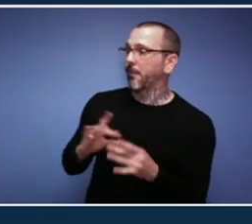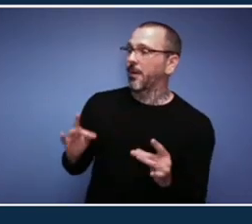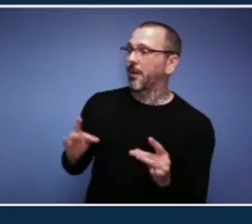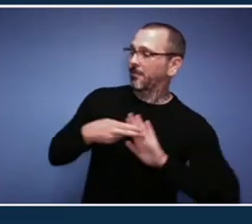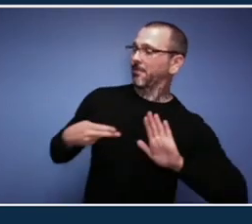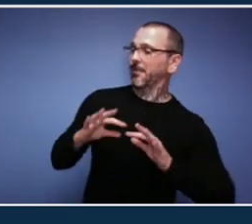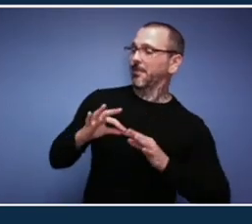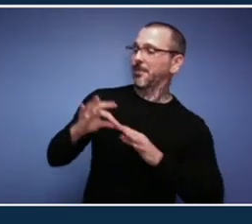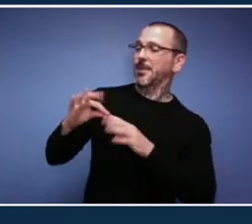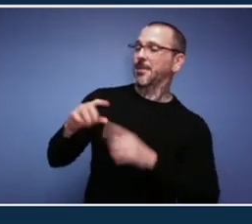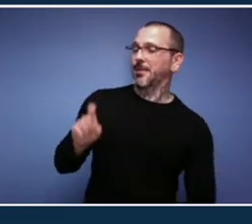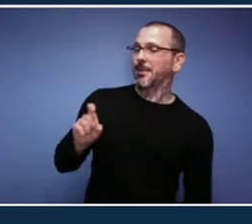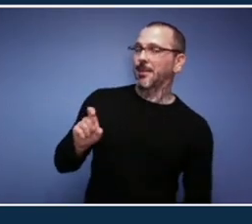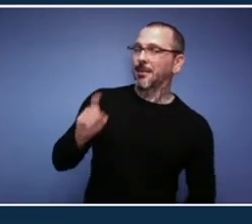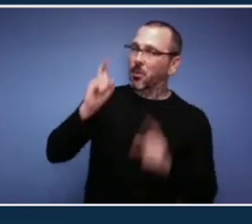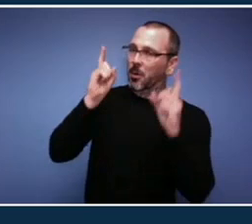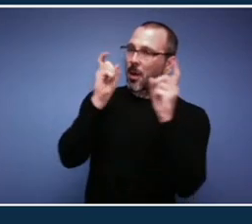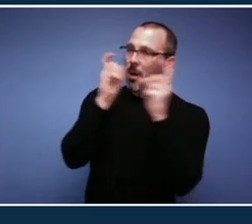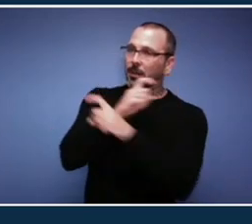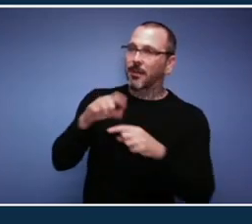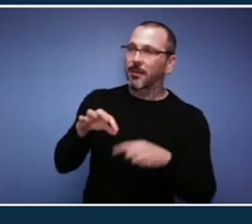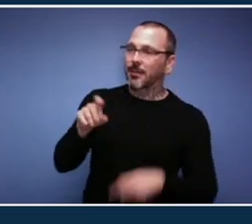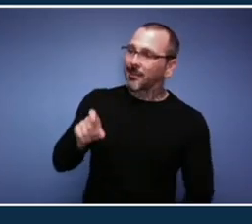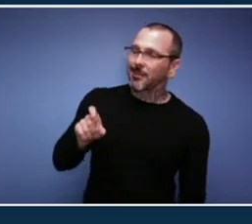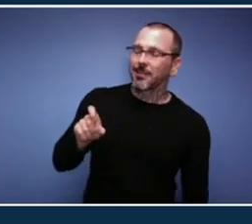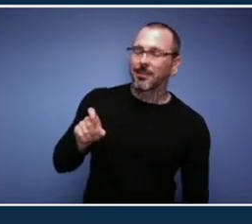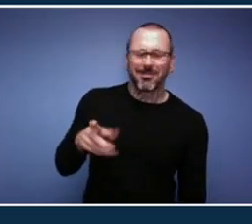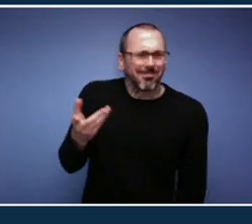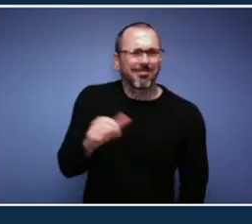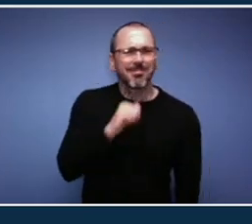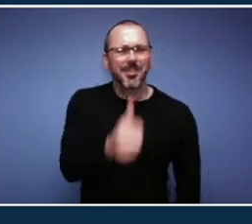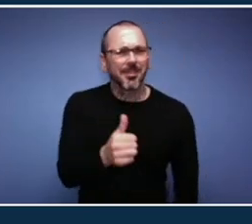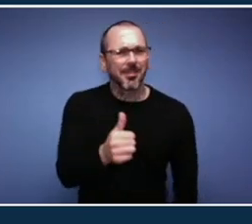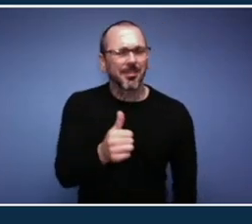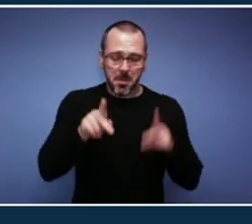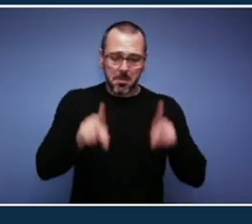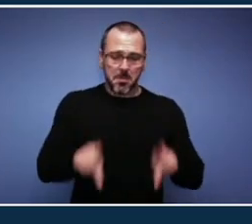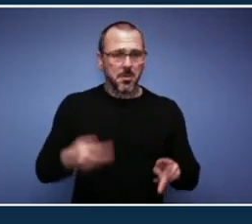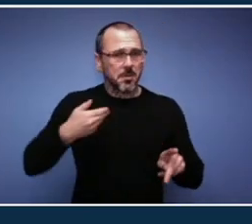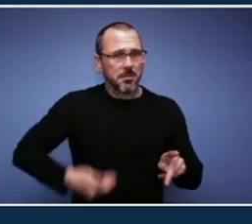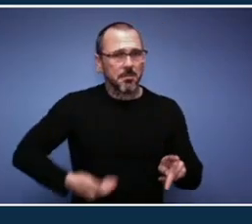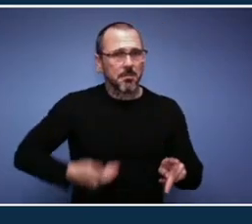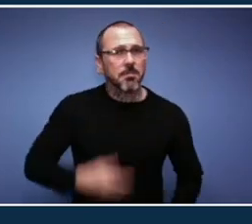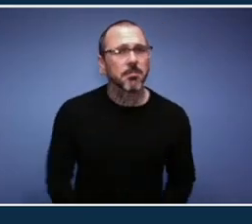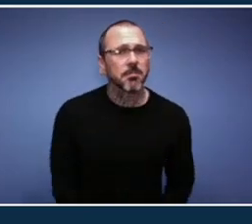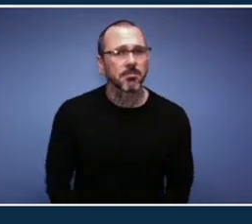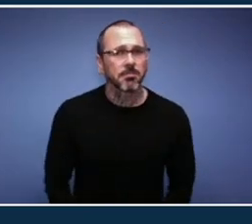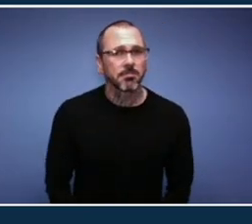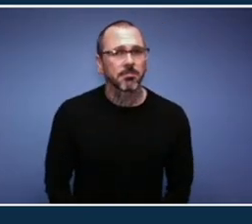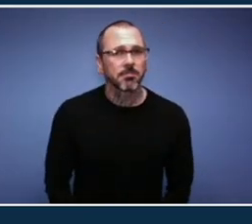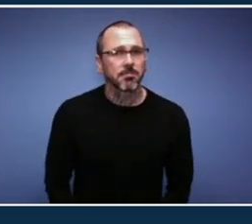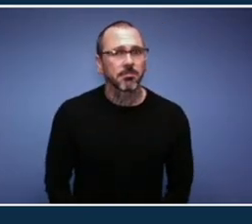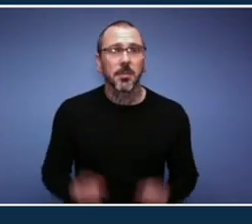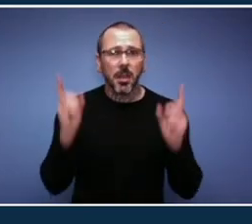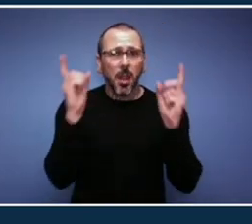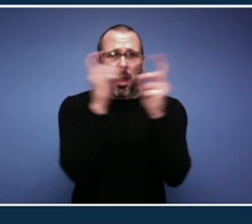a person. And my needs that are not special are not